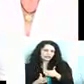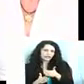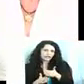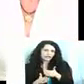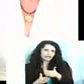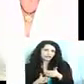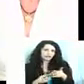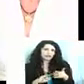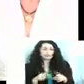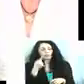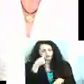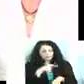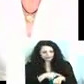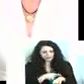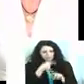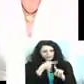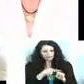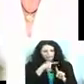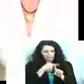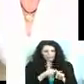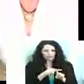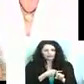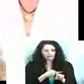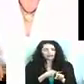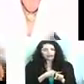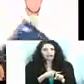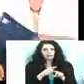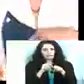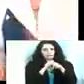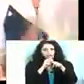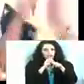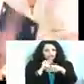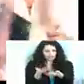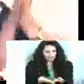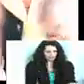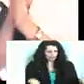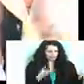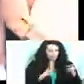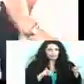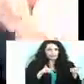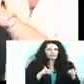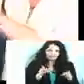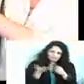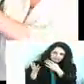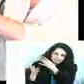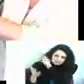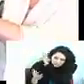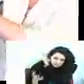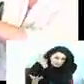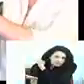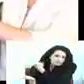One weekend a month training. And here they are, awesome.